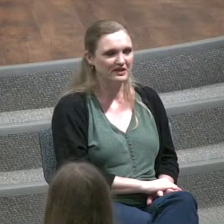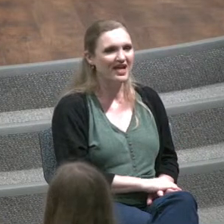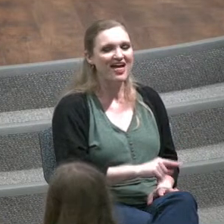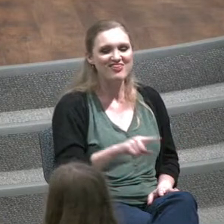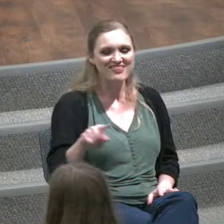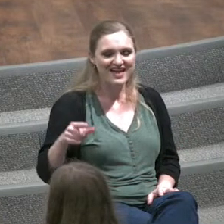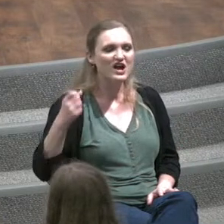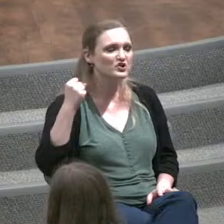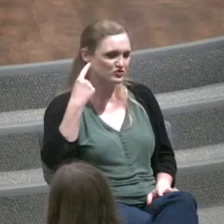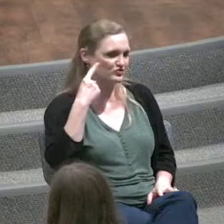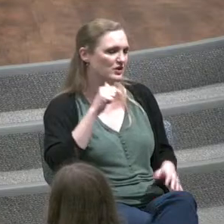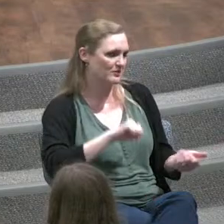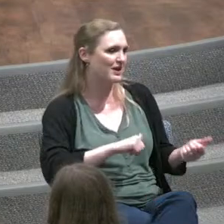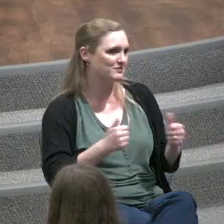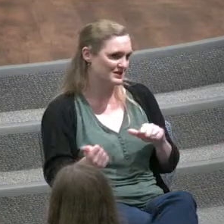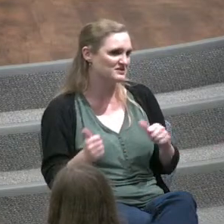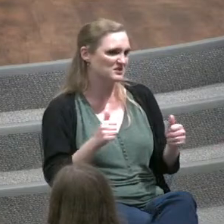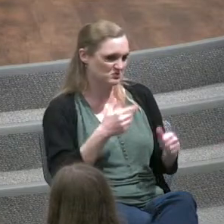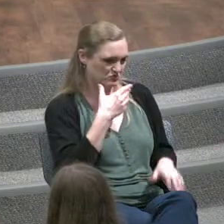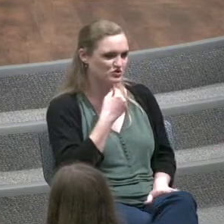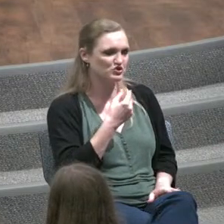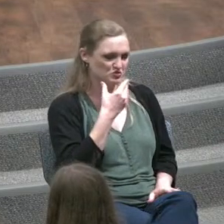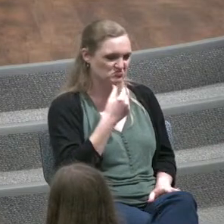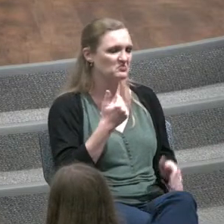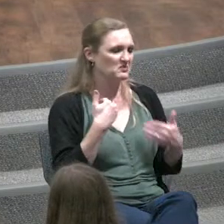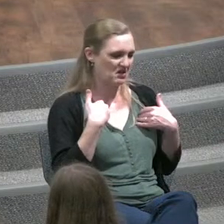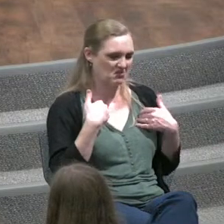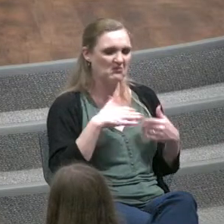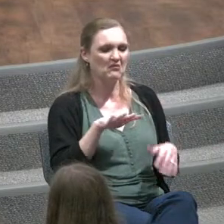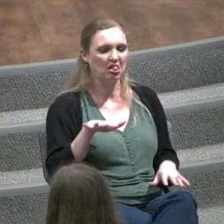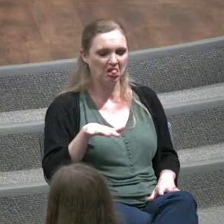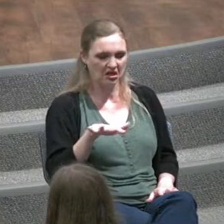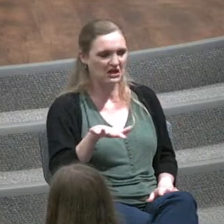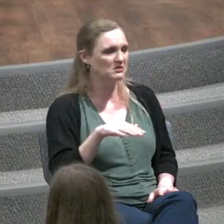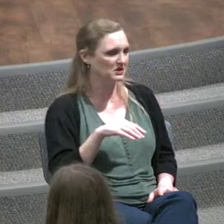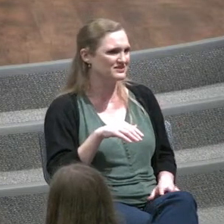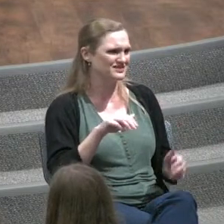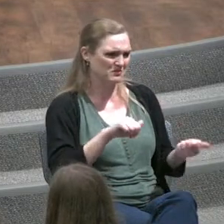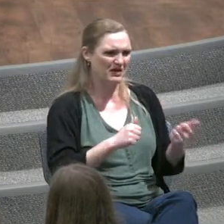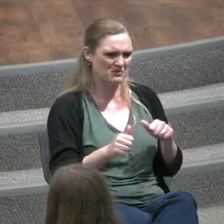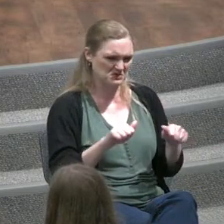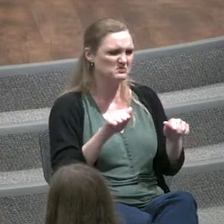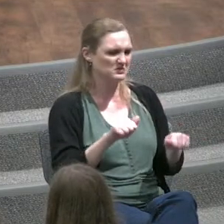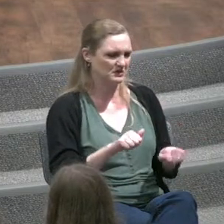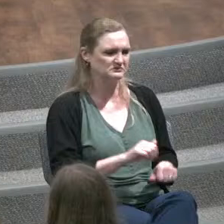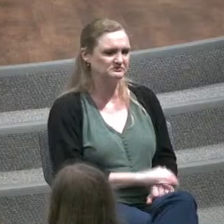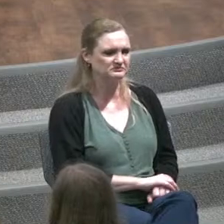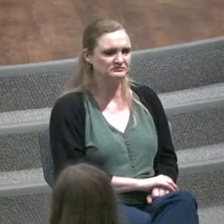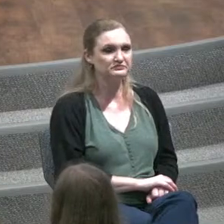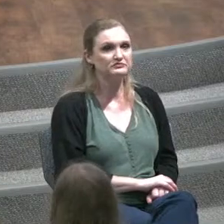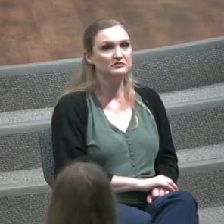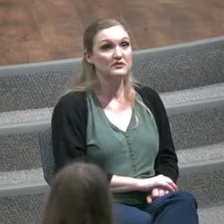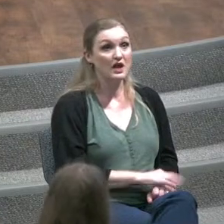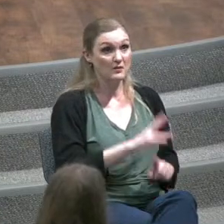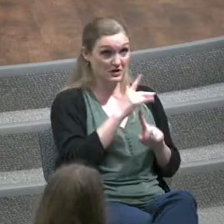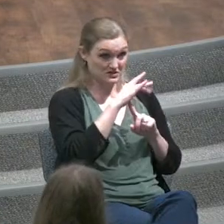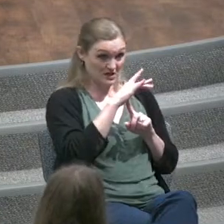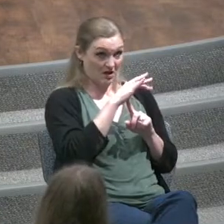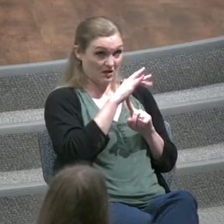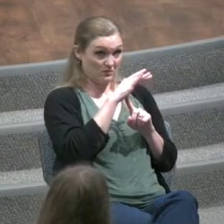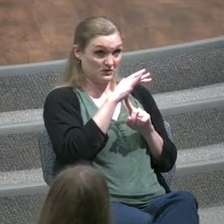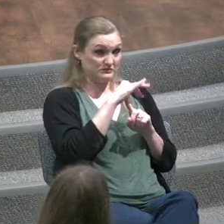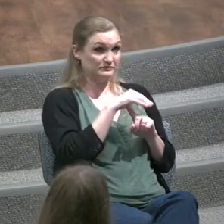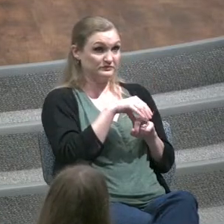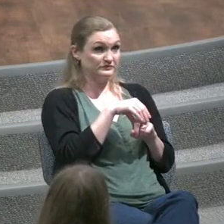baptism was not a foreign concept to the Jews, and so they had plenty of places for baptisms to take place. Up on top